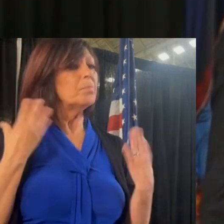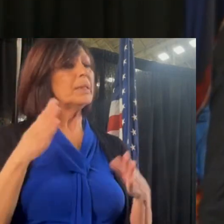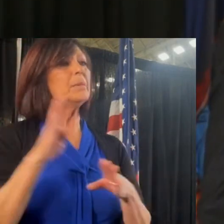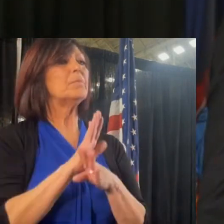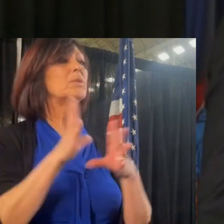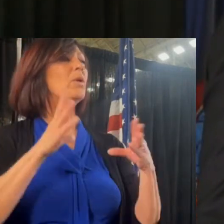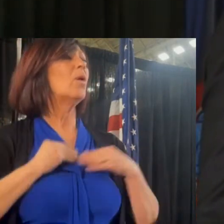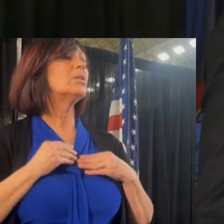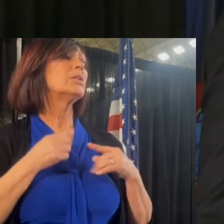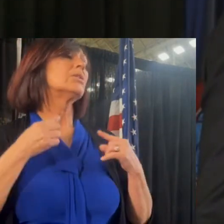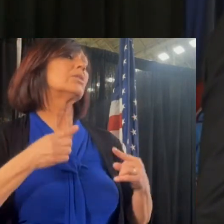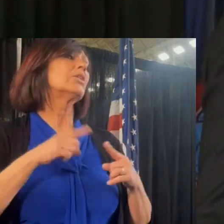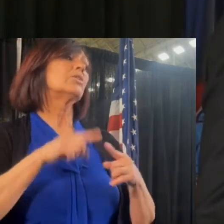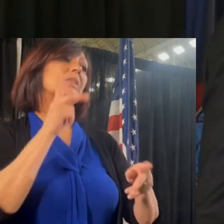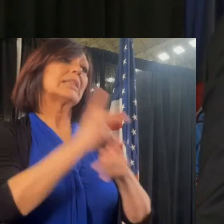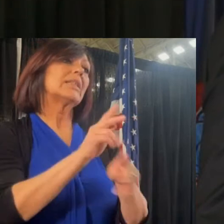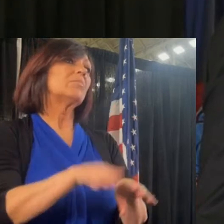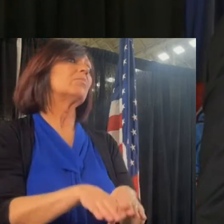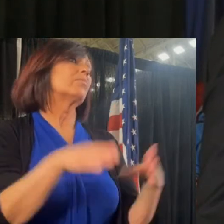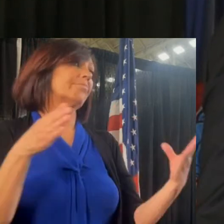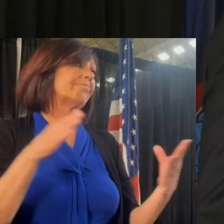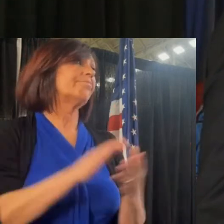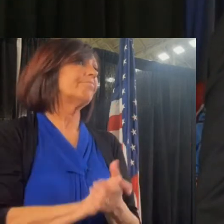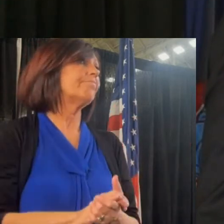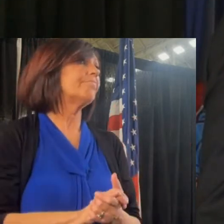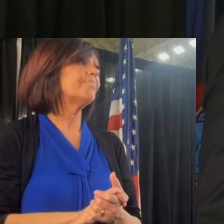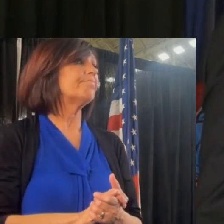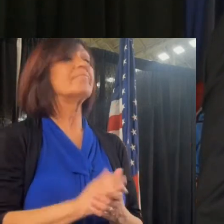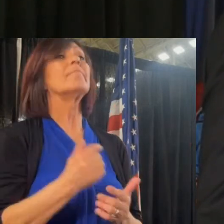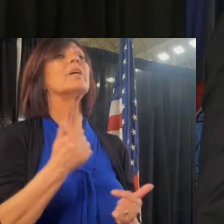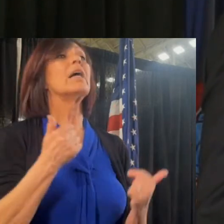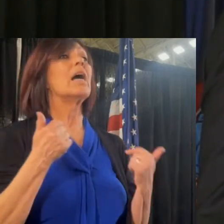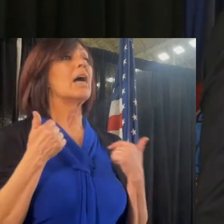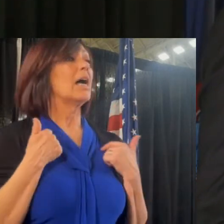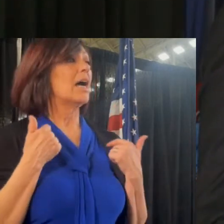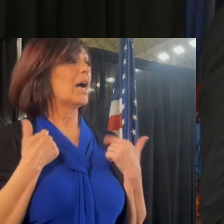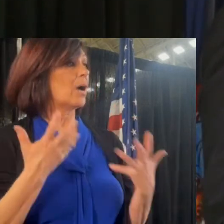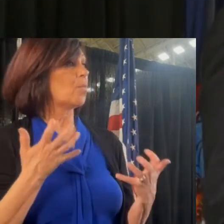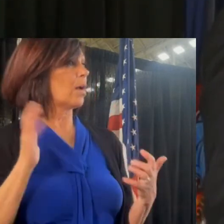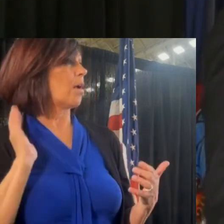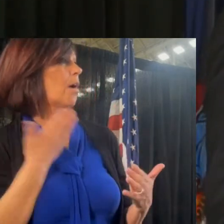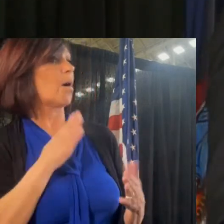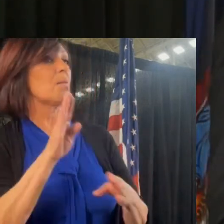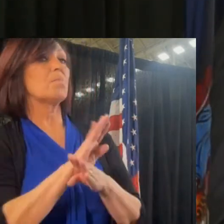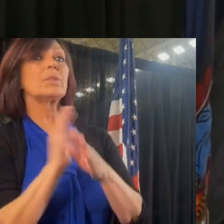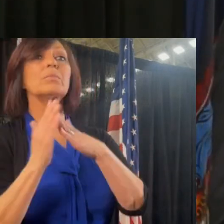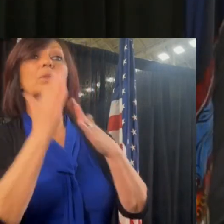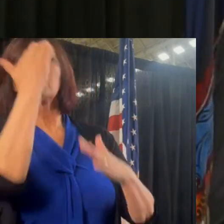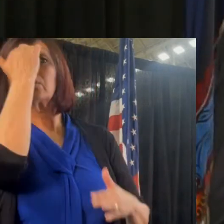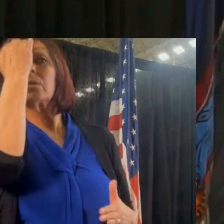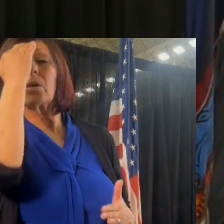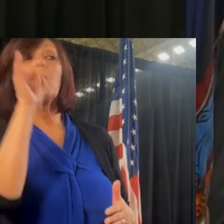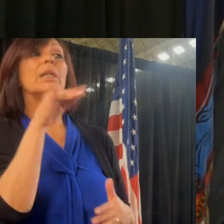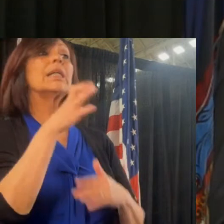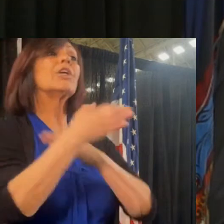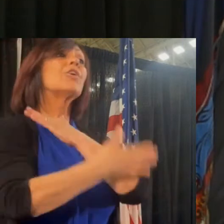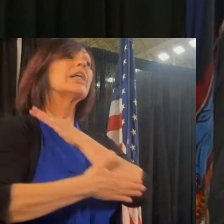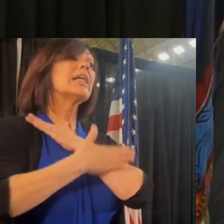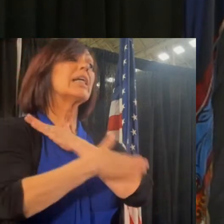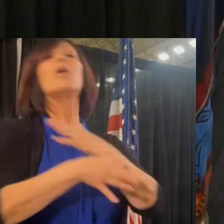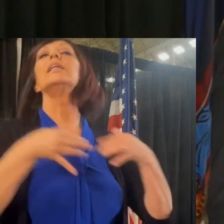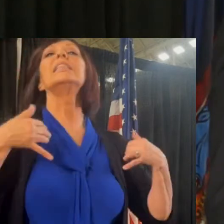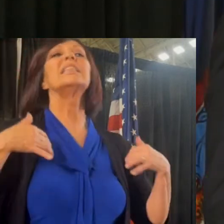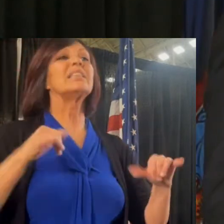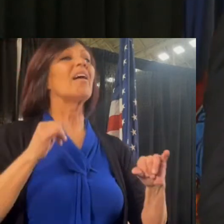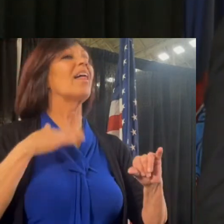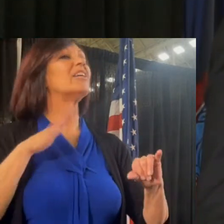now struggle to keep their businesses afloat. I want our business community to know that Erie County still